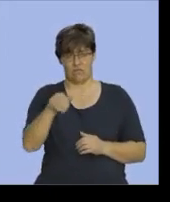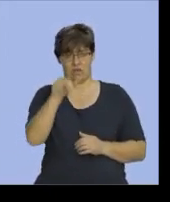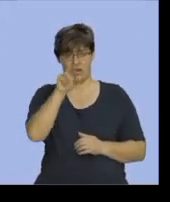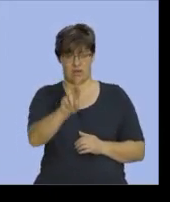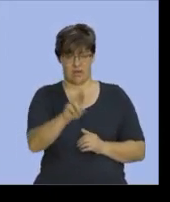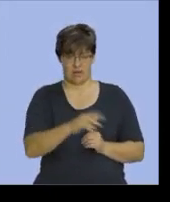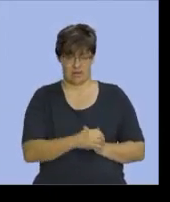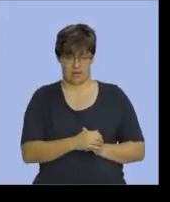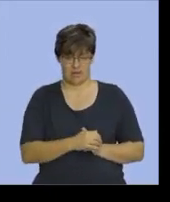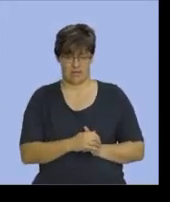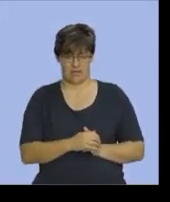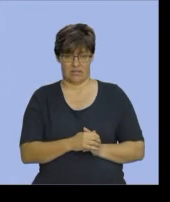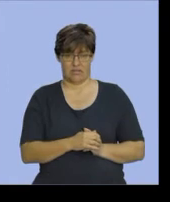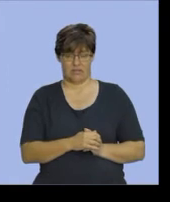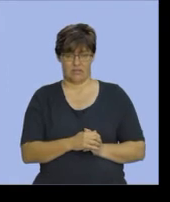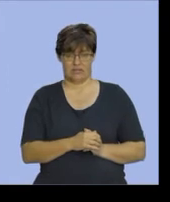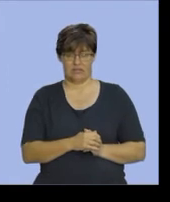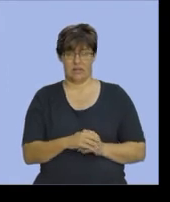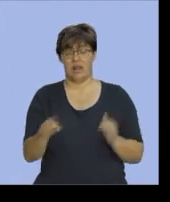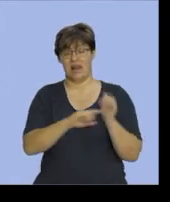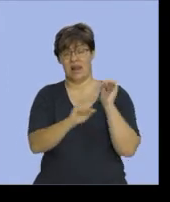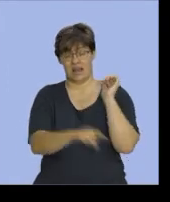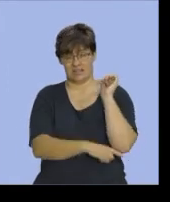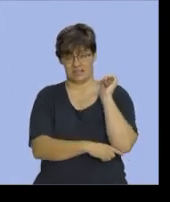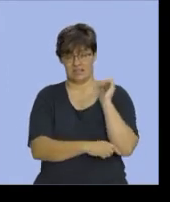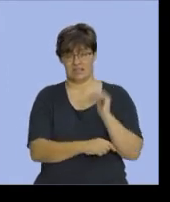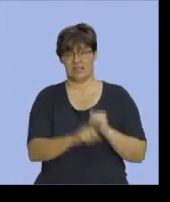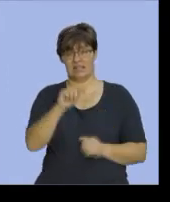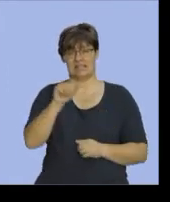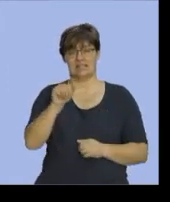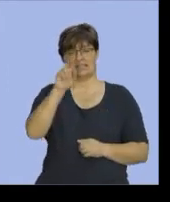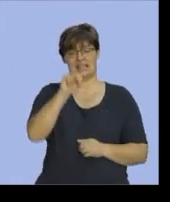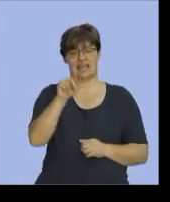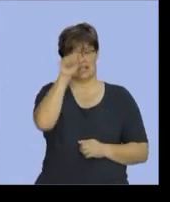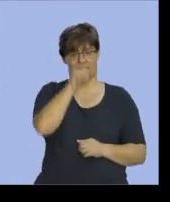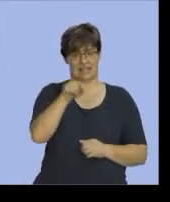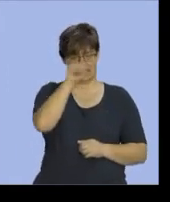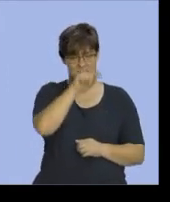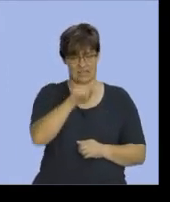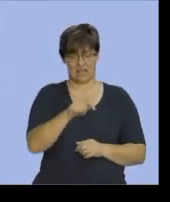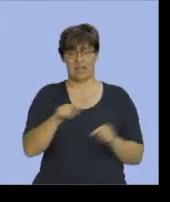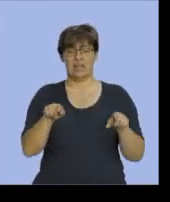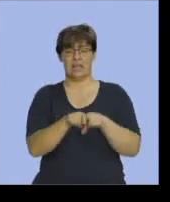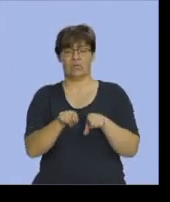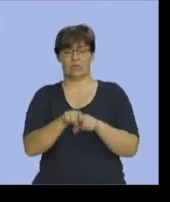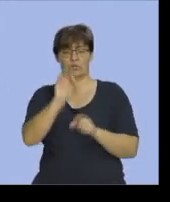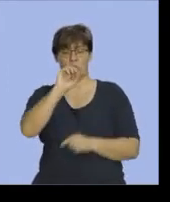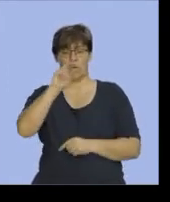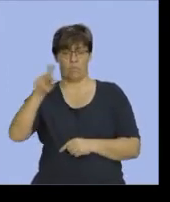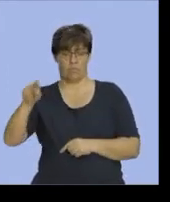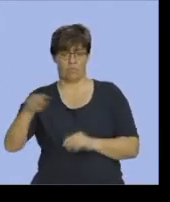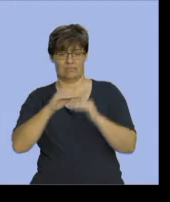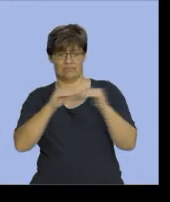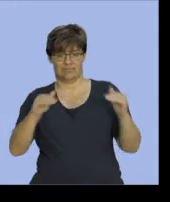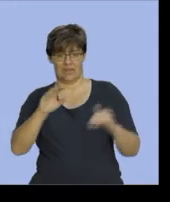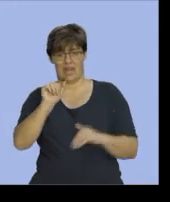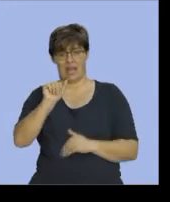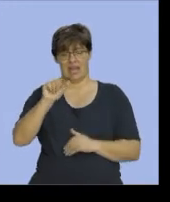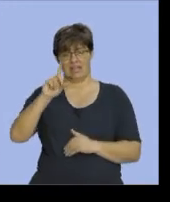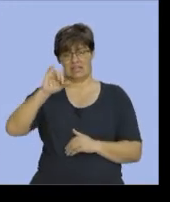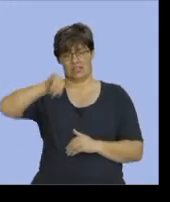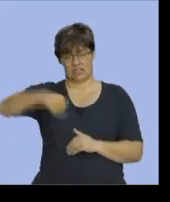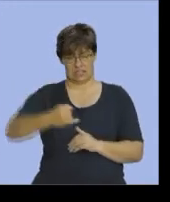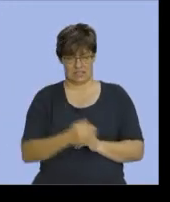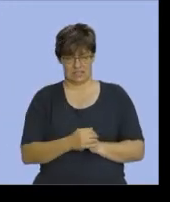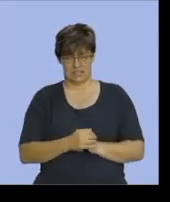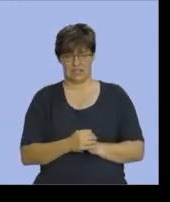is x over r. And then lastly, the tan theta one will then be opposite